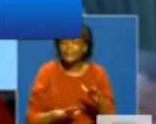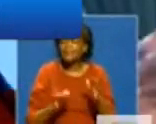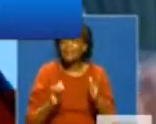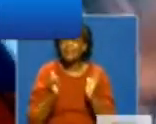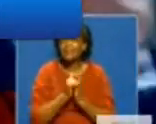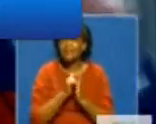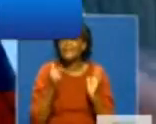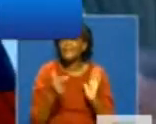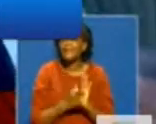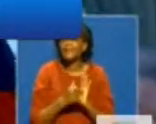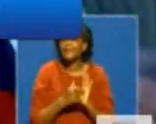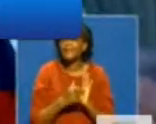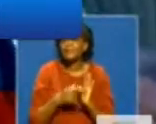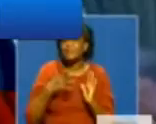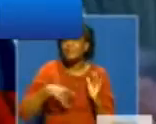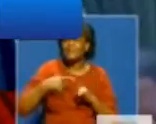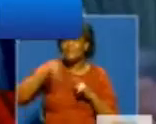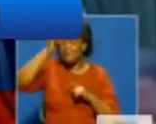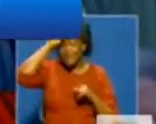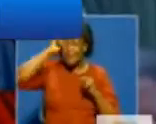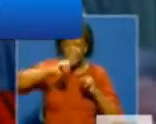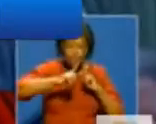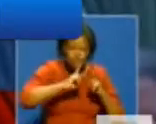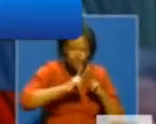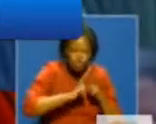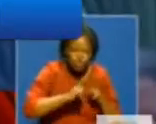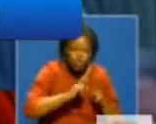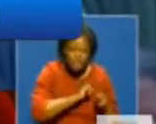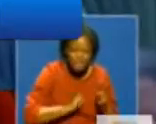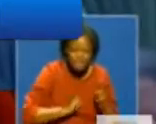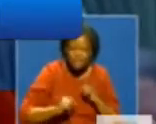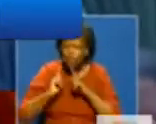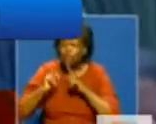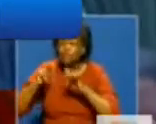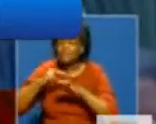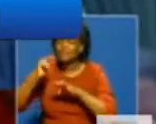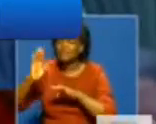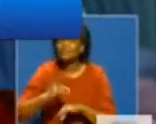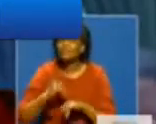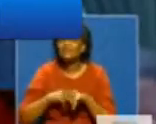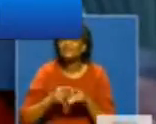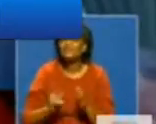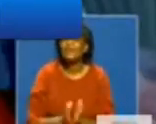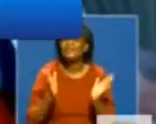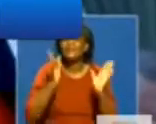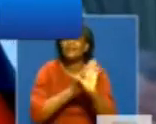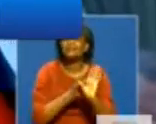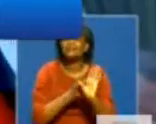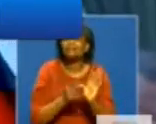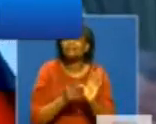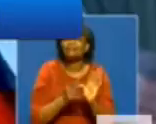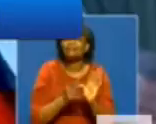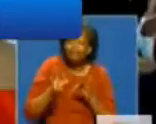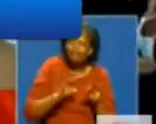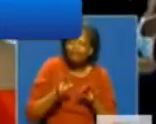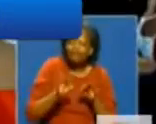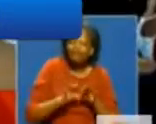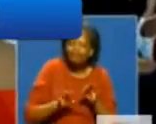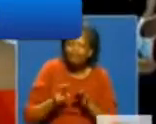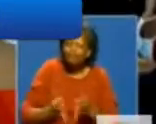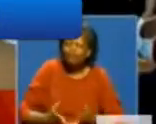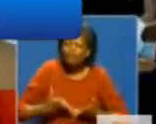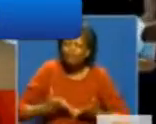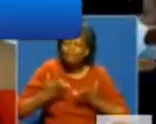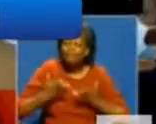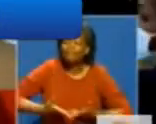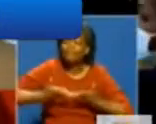Wanjiku must engage with the 2 houses during their public participation to explain